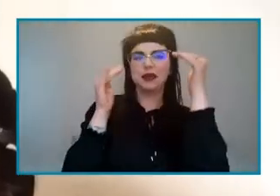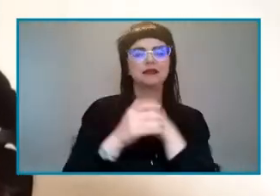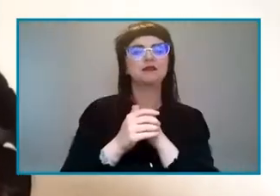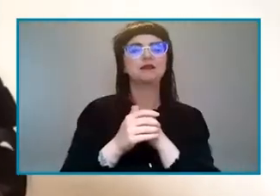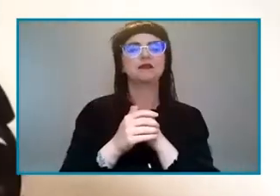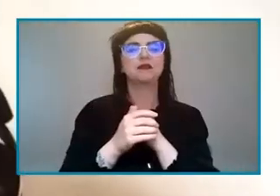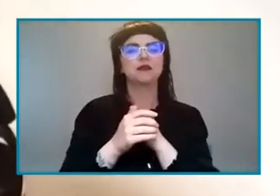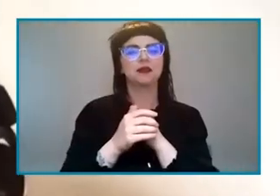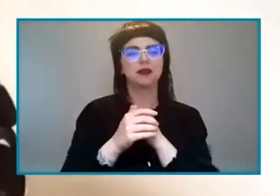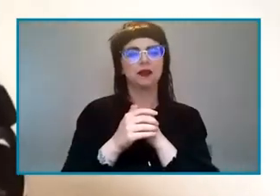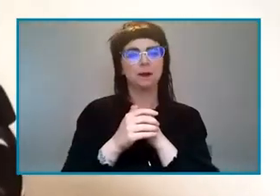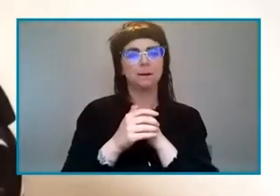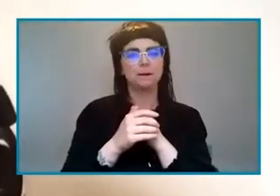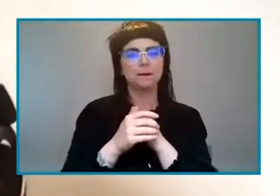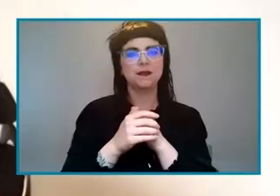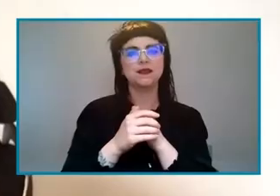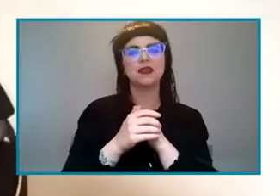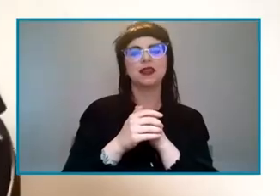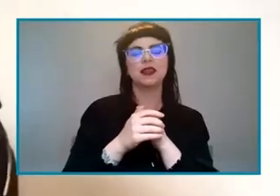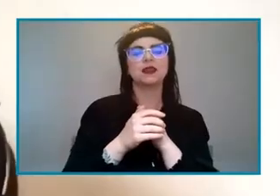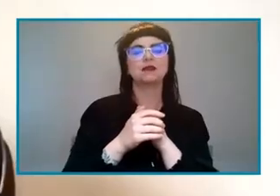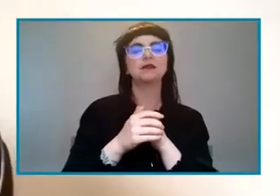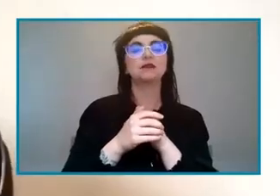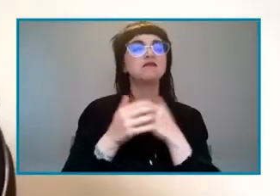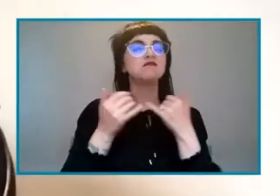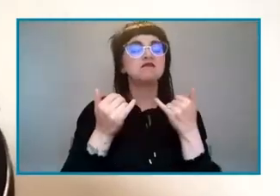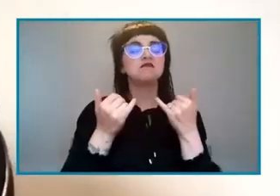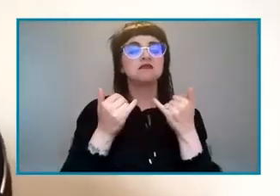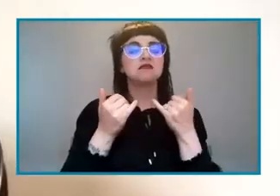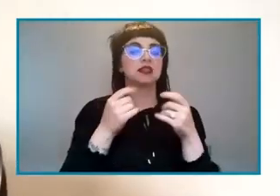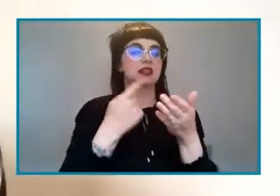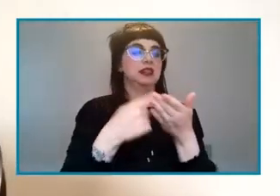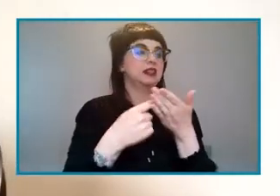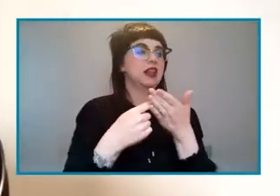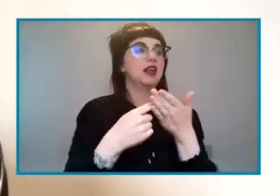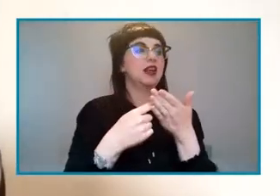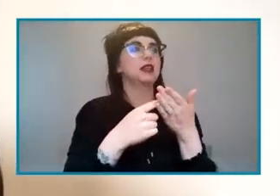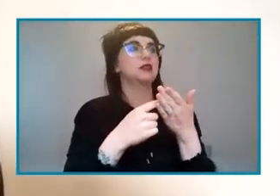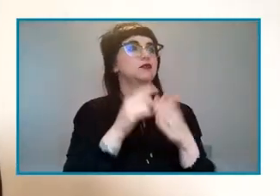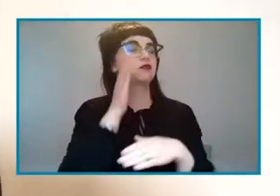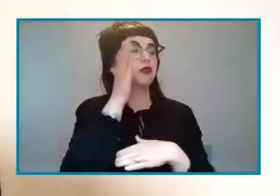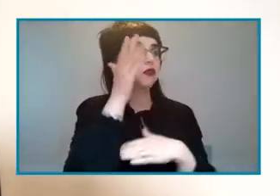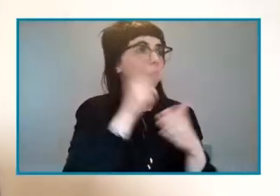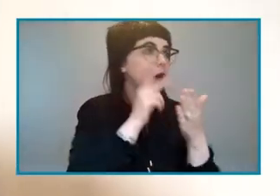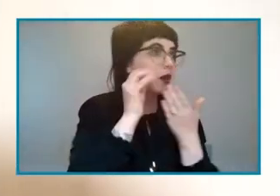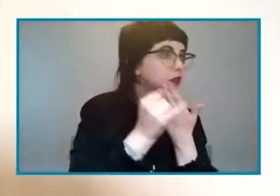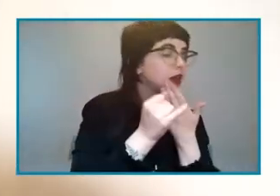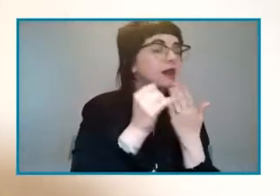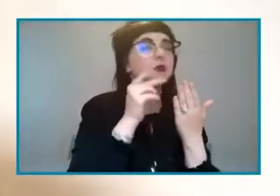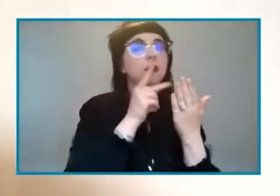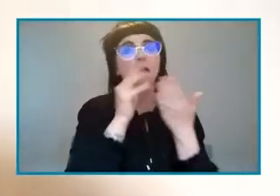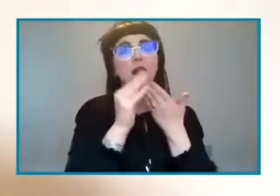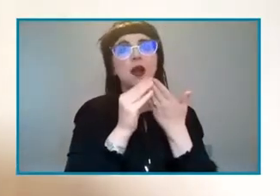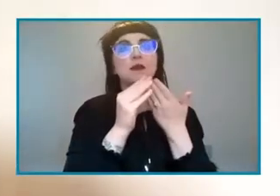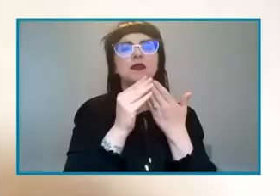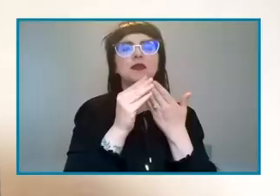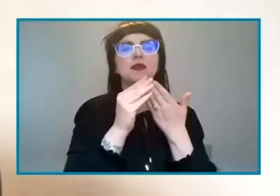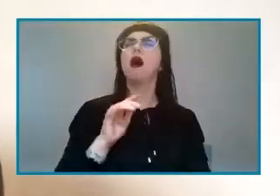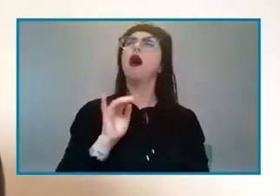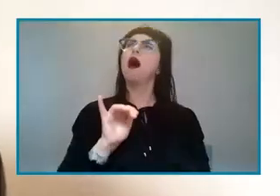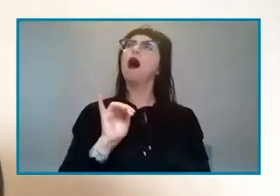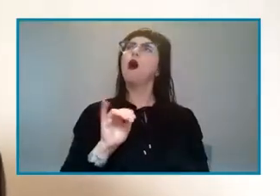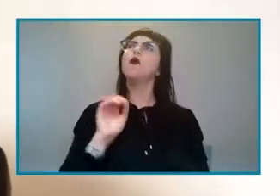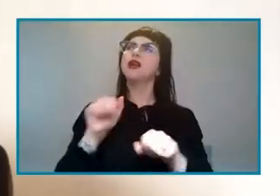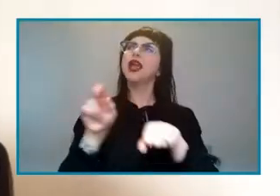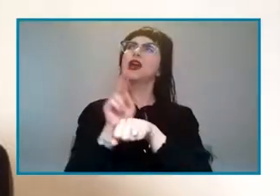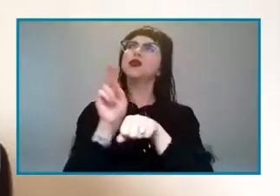about other projects, other programs that we're going to be working on, and it'll come up. Oh, we can use the logic